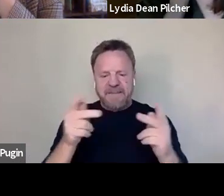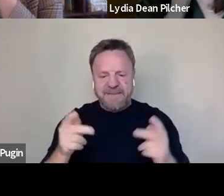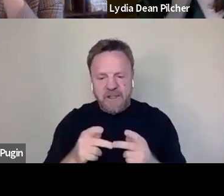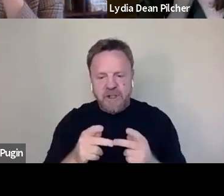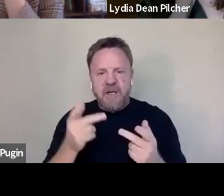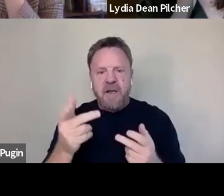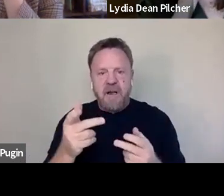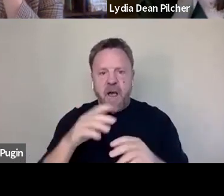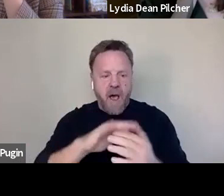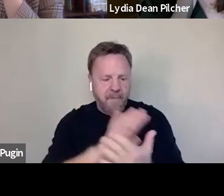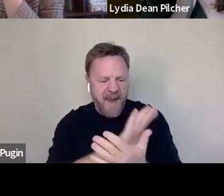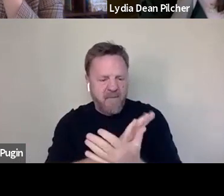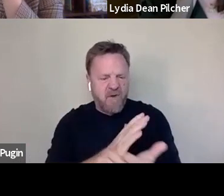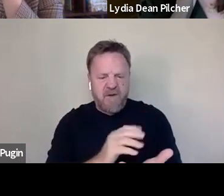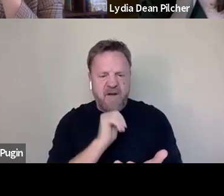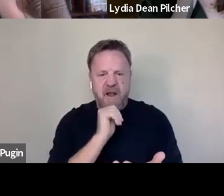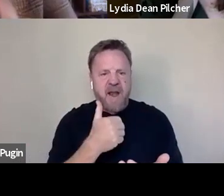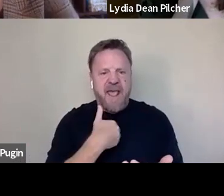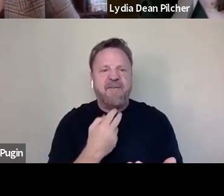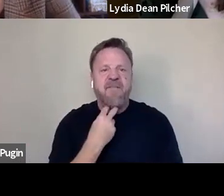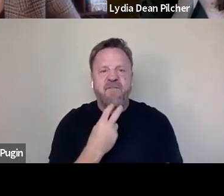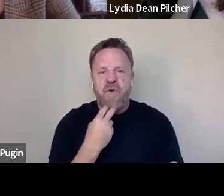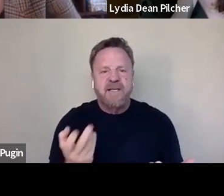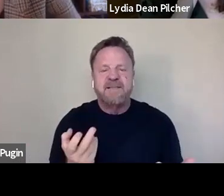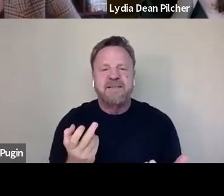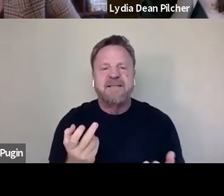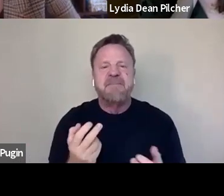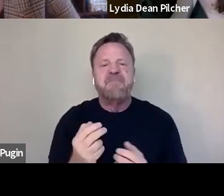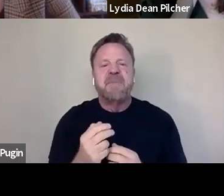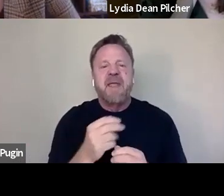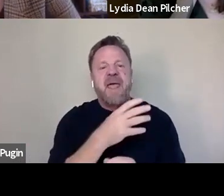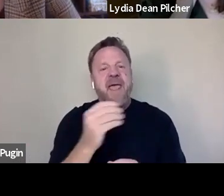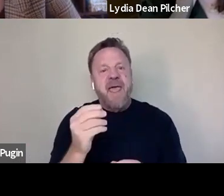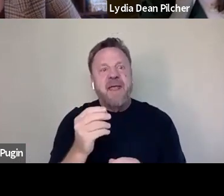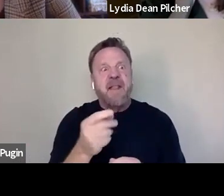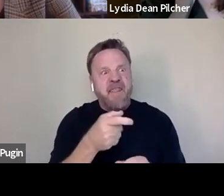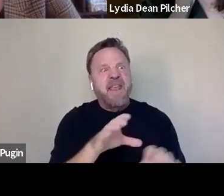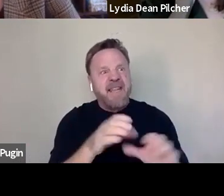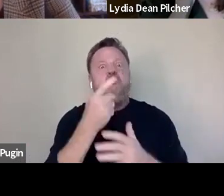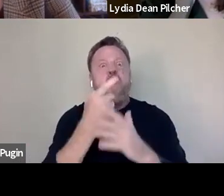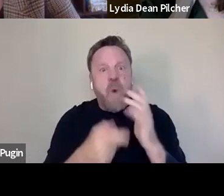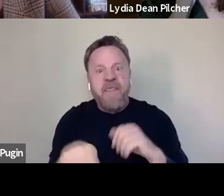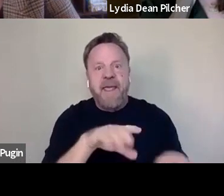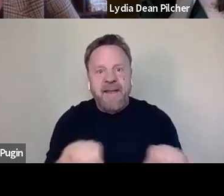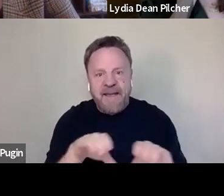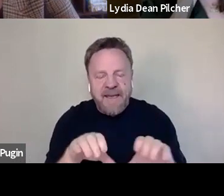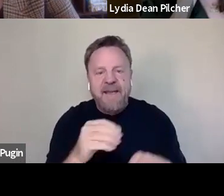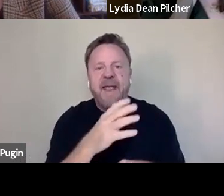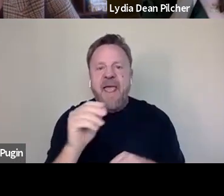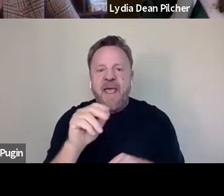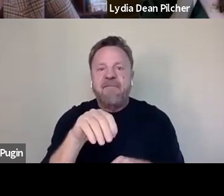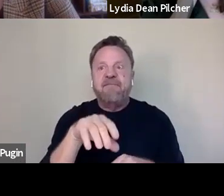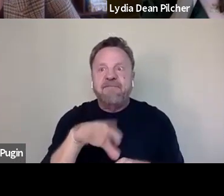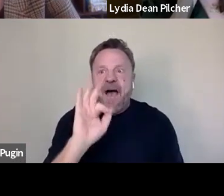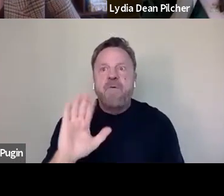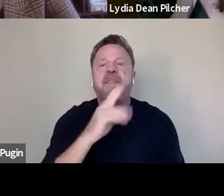on paper, not really having a voice. Mm-hmm. And the fact that they did what they did and found that voice